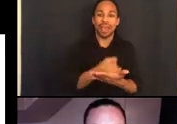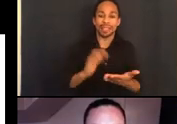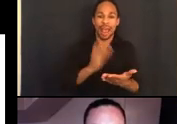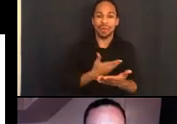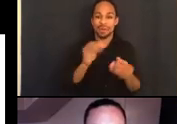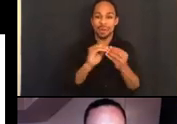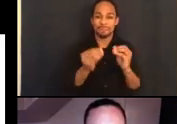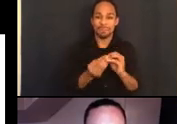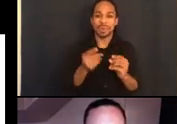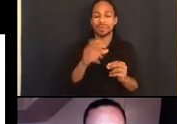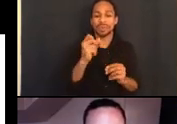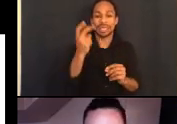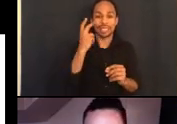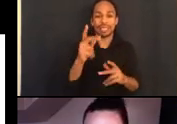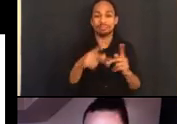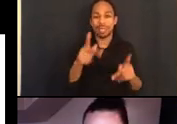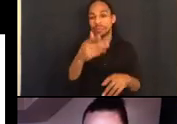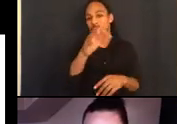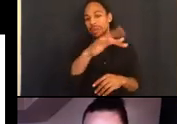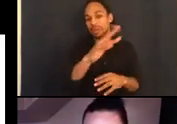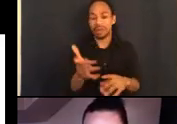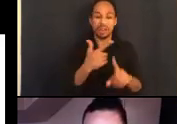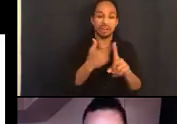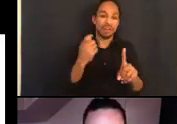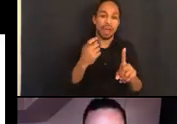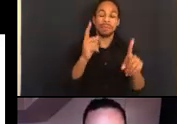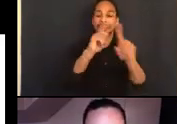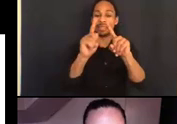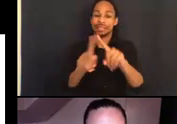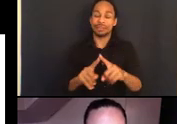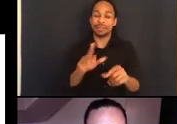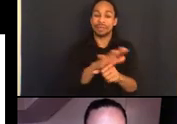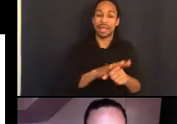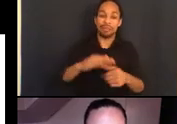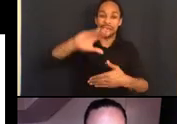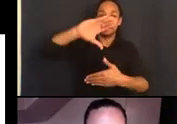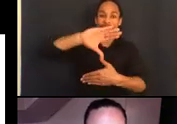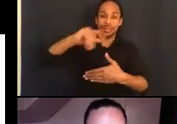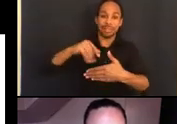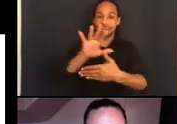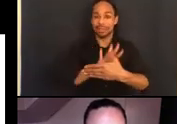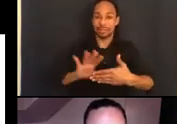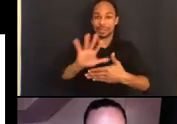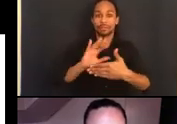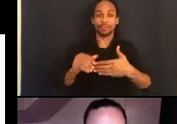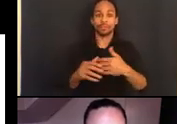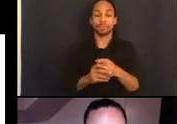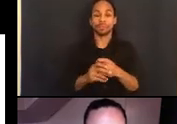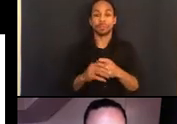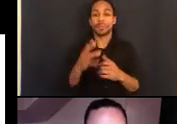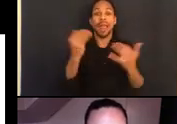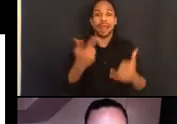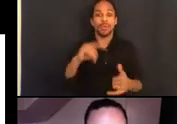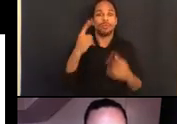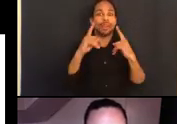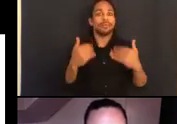Norte, people from Guatemala, Veracruz, and we distribute all these charts. Now we have this actual number.